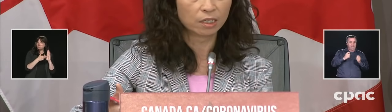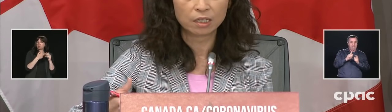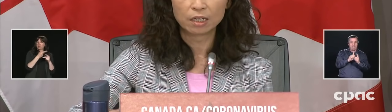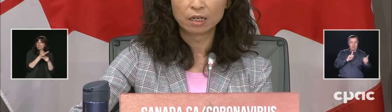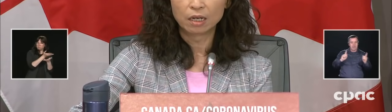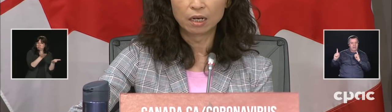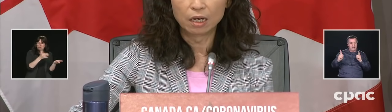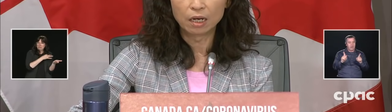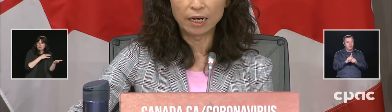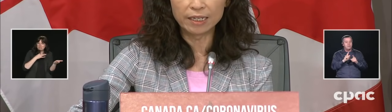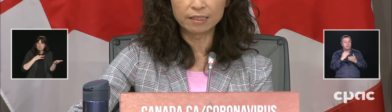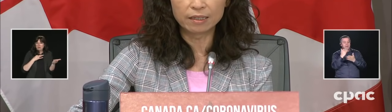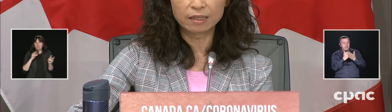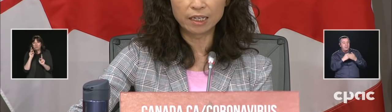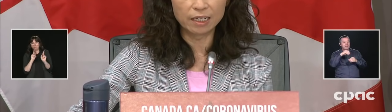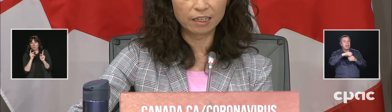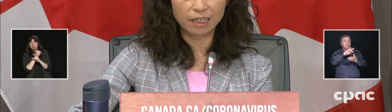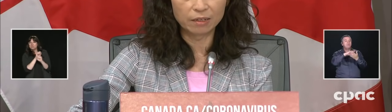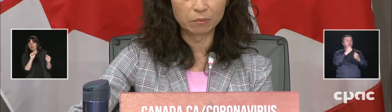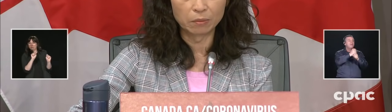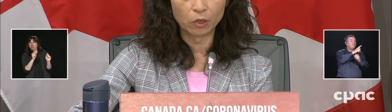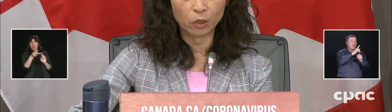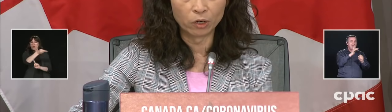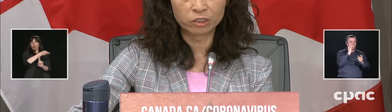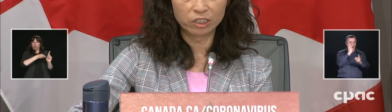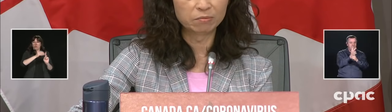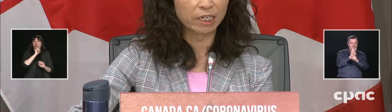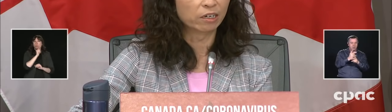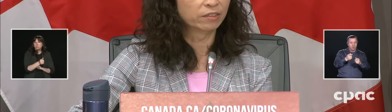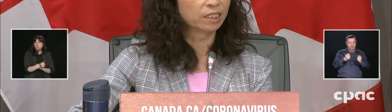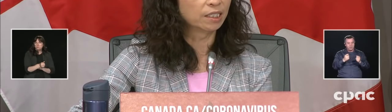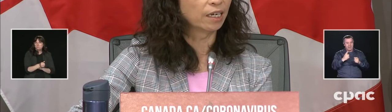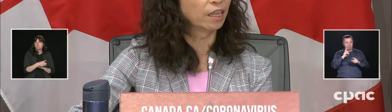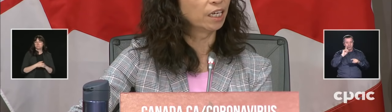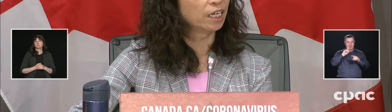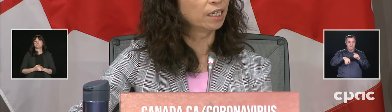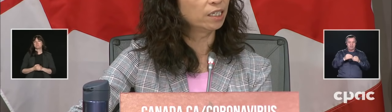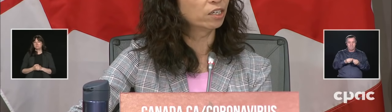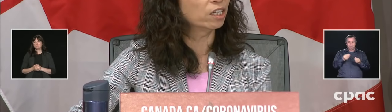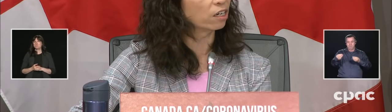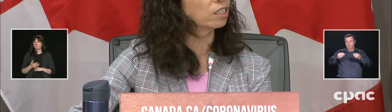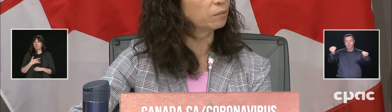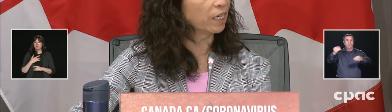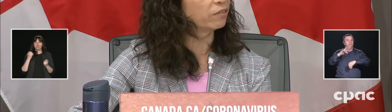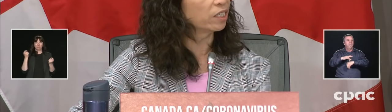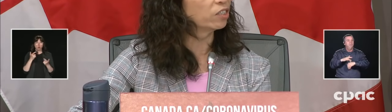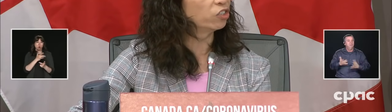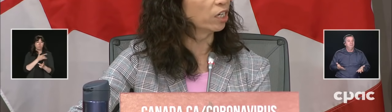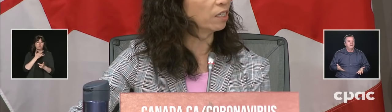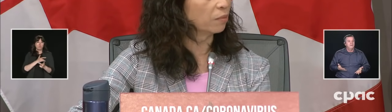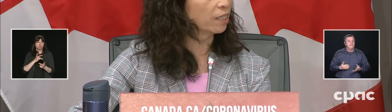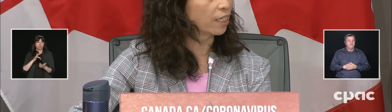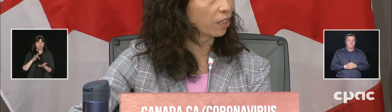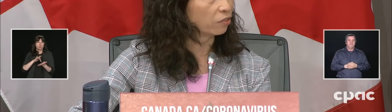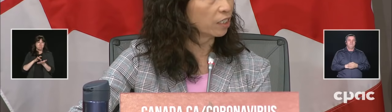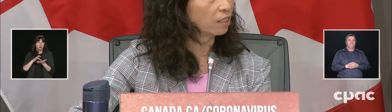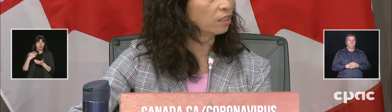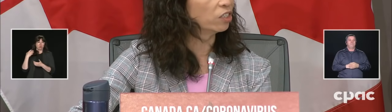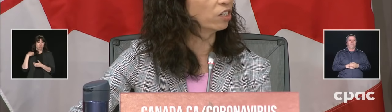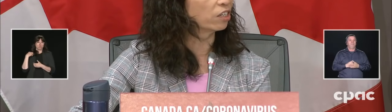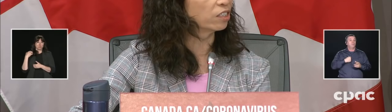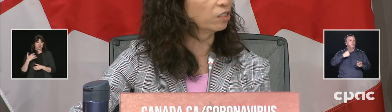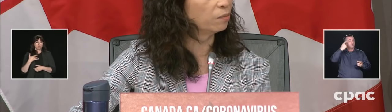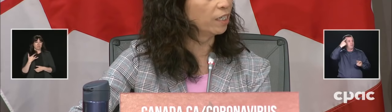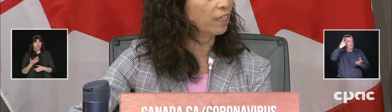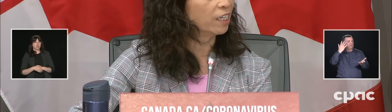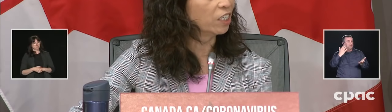transmission. I think that all chief medical officers are thinking, you're not going to be having those giant mass gatherings.